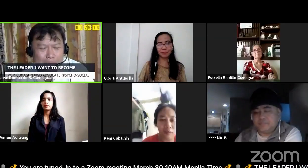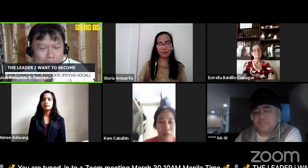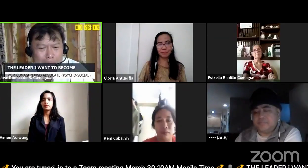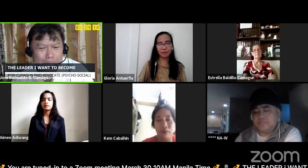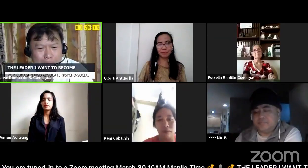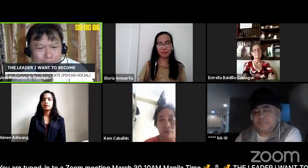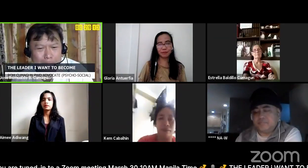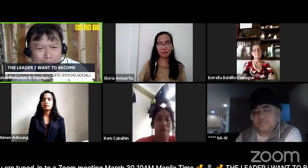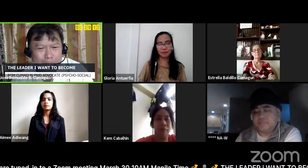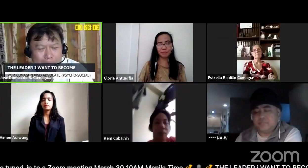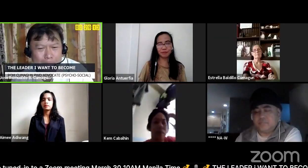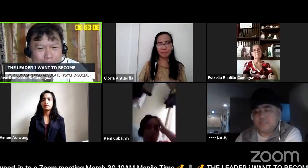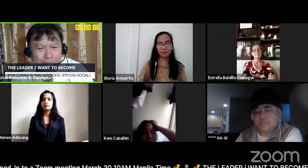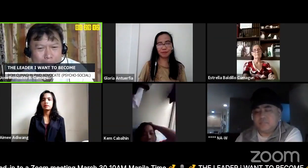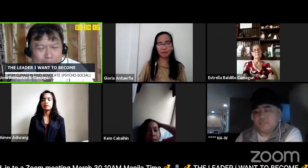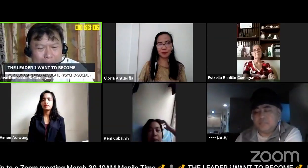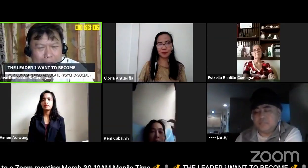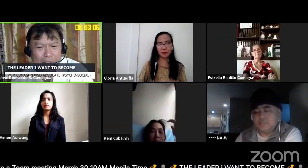So